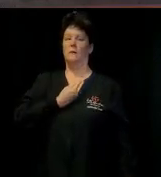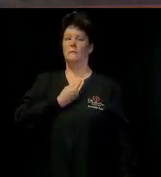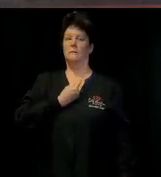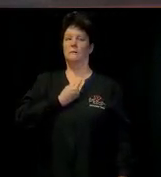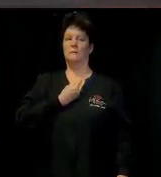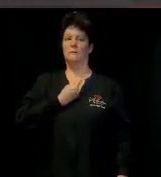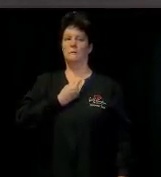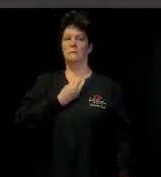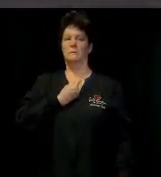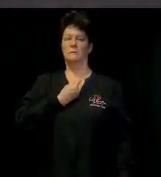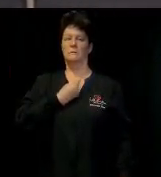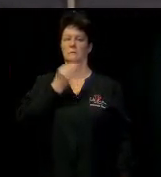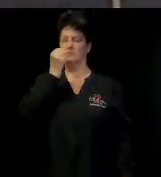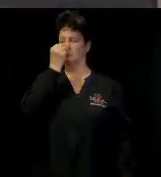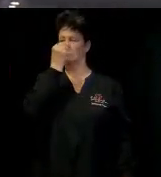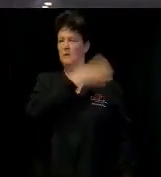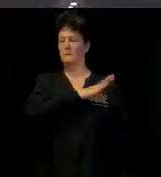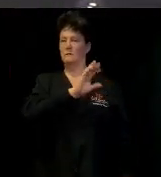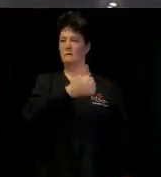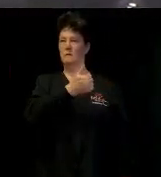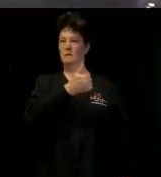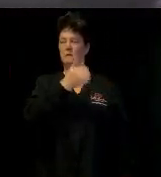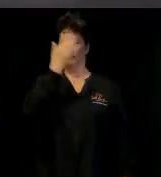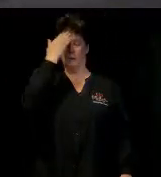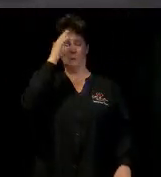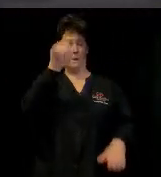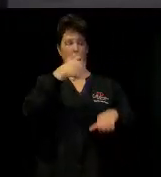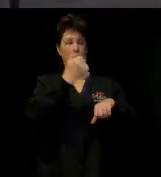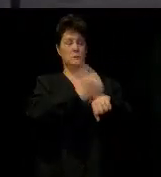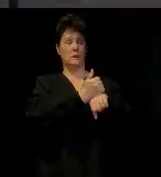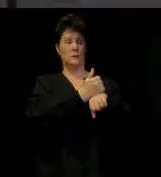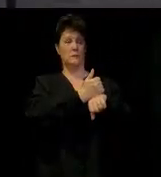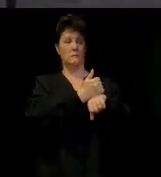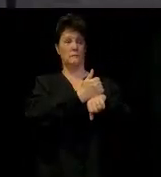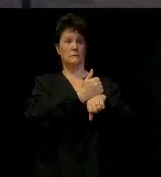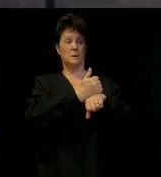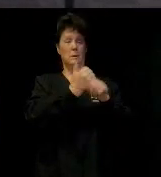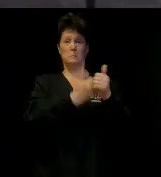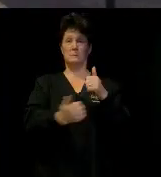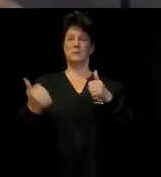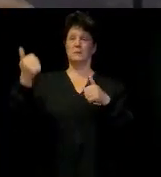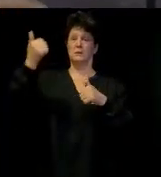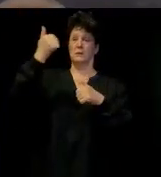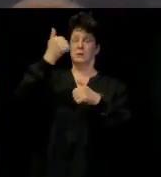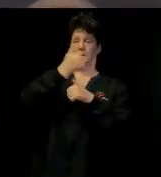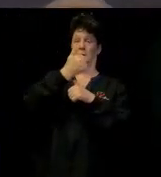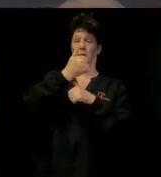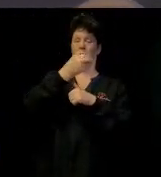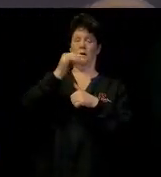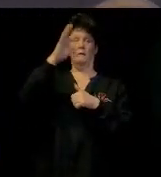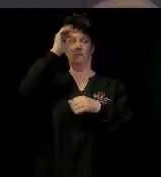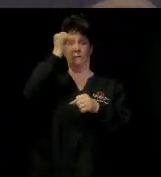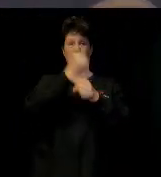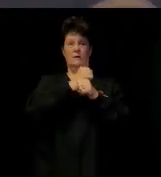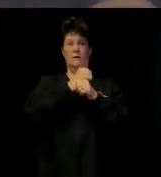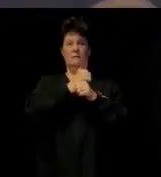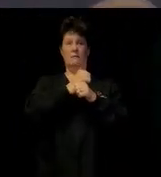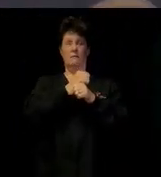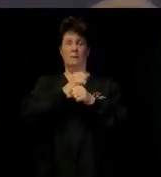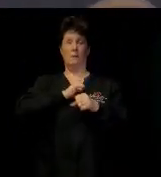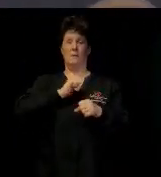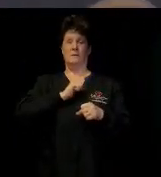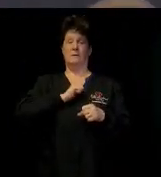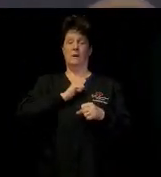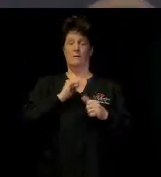believer's mindset is the superior reality. Talk about faith. We are to only live in and be governed